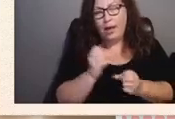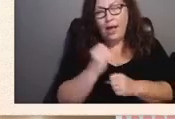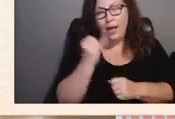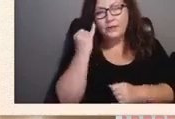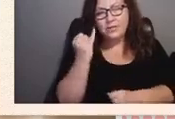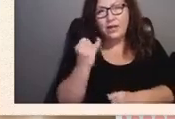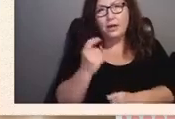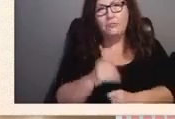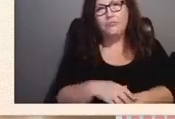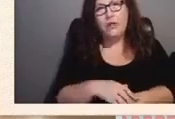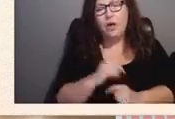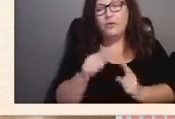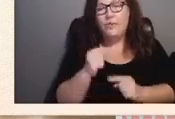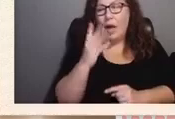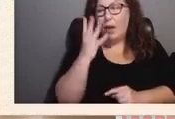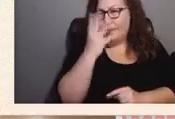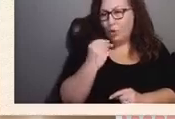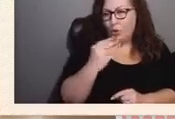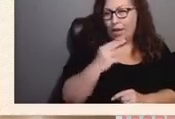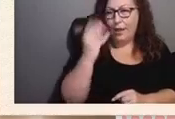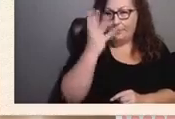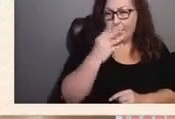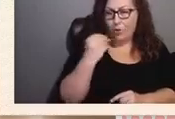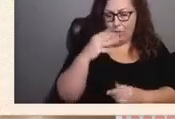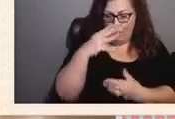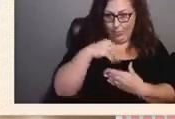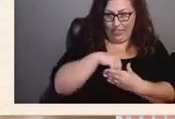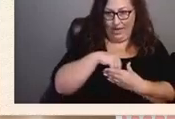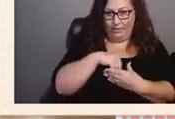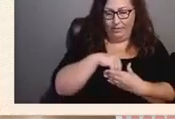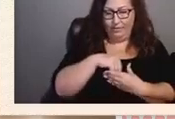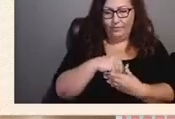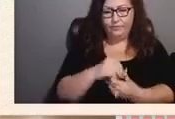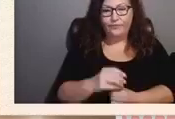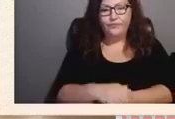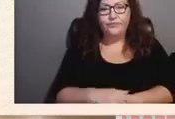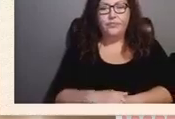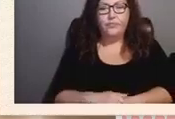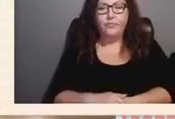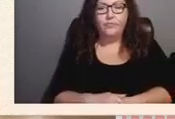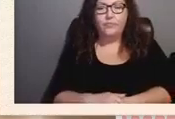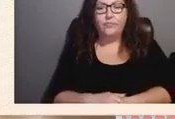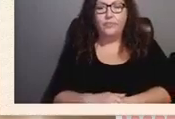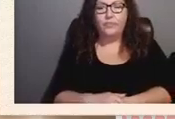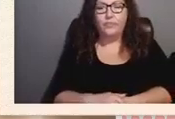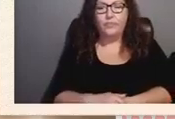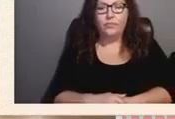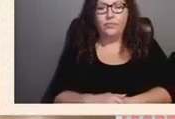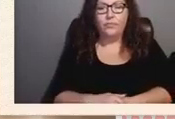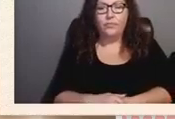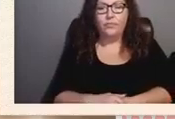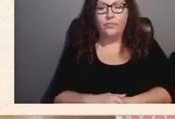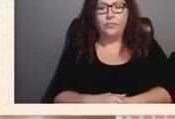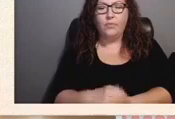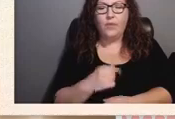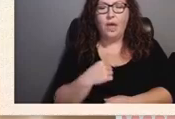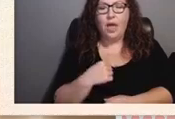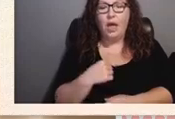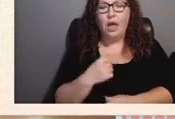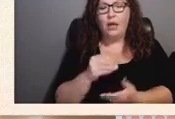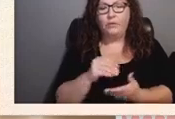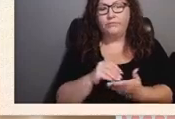beauty and beauty from within, and I entered it in the Florida